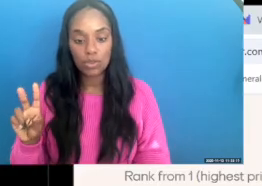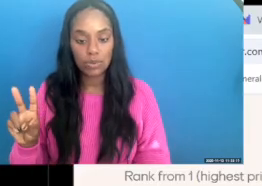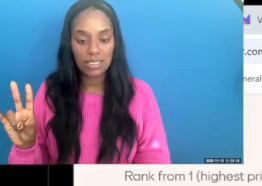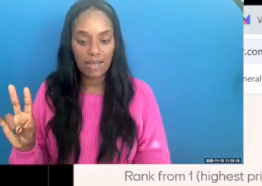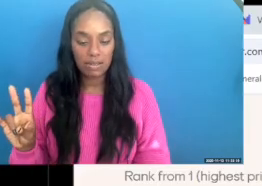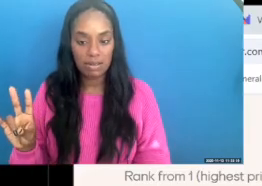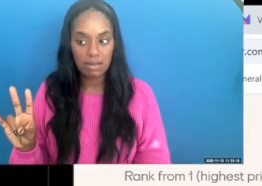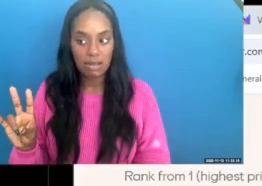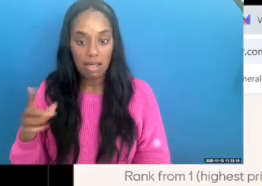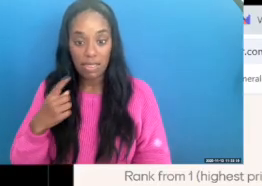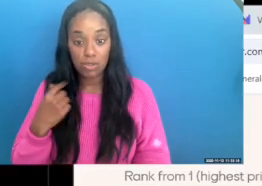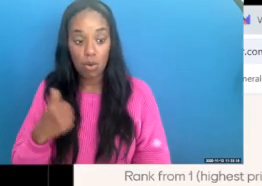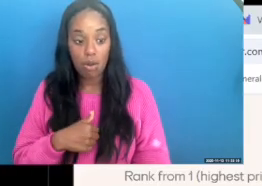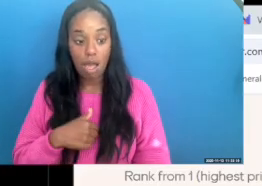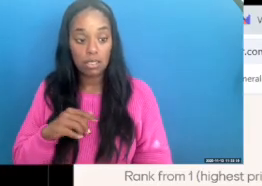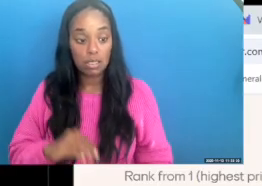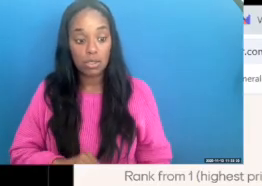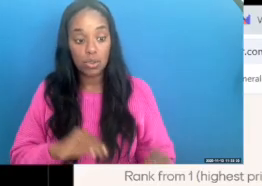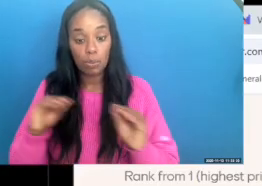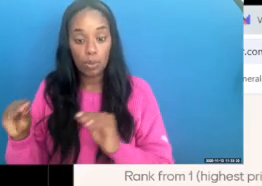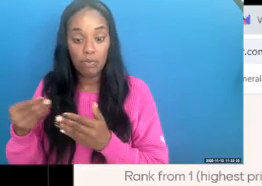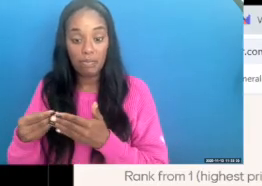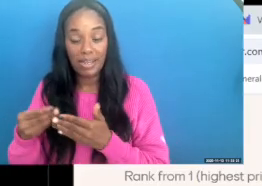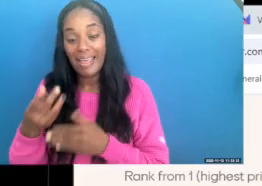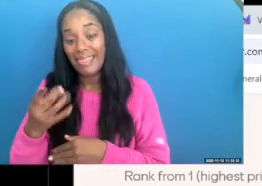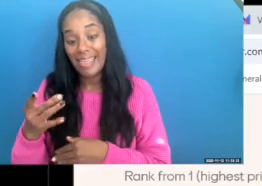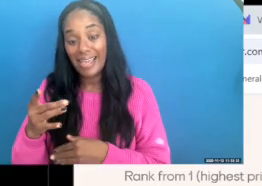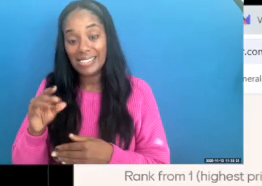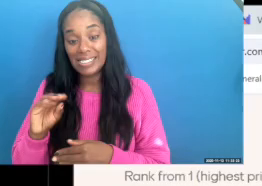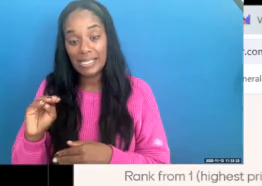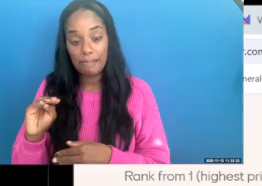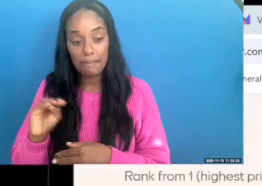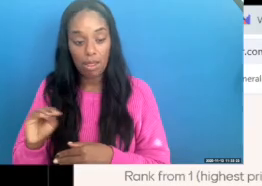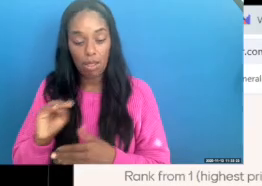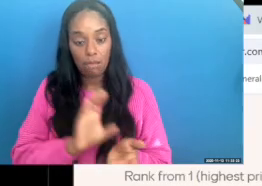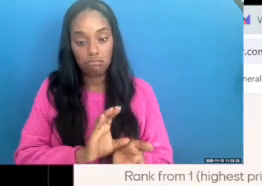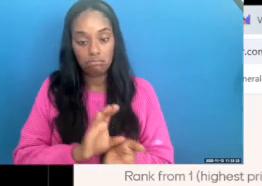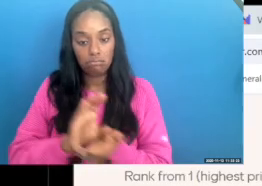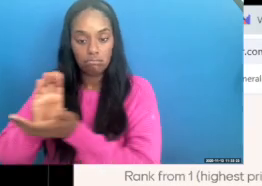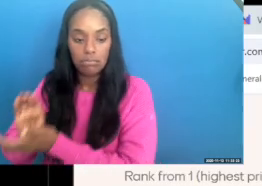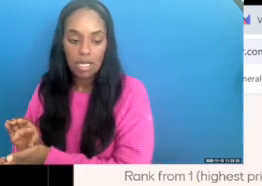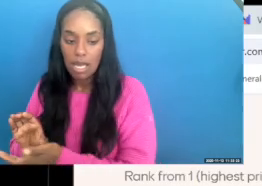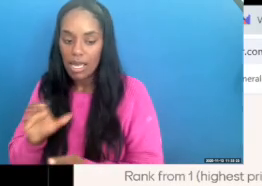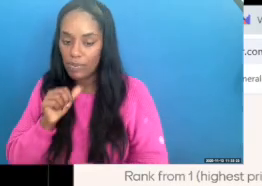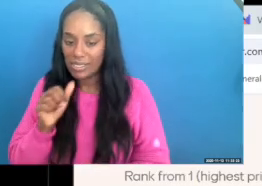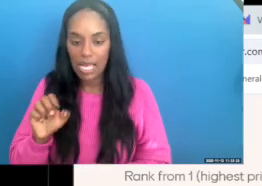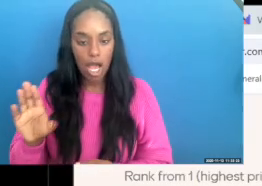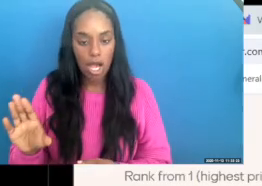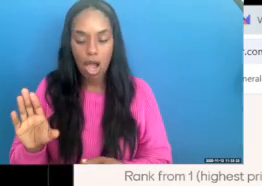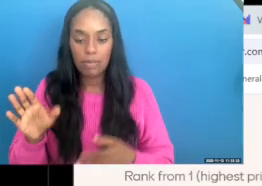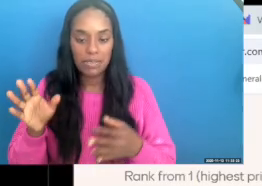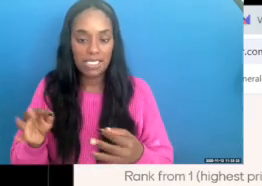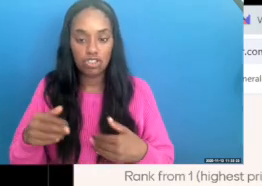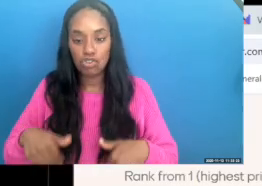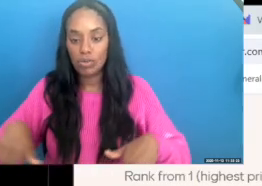address the legislation SB 127 that directed us to move funds. The 18 million that was moved